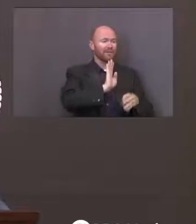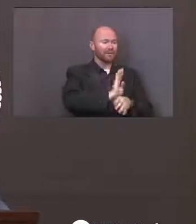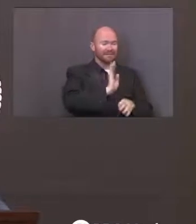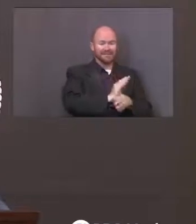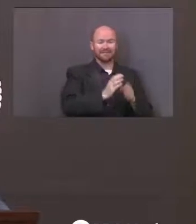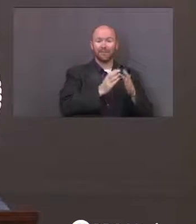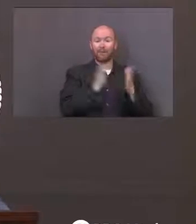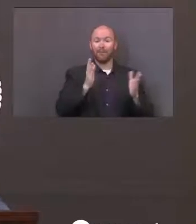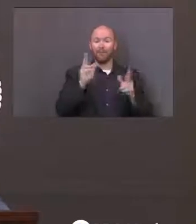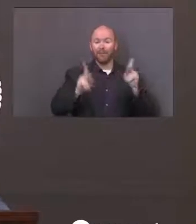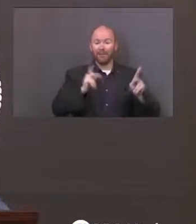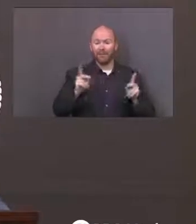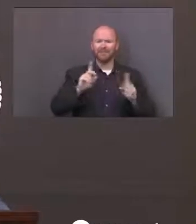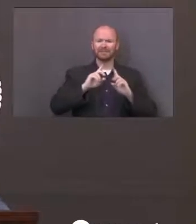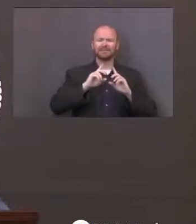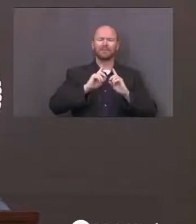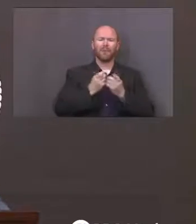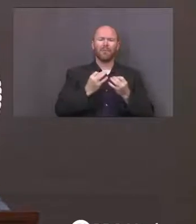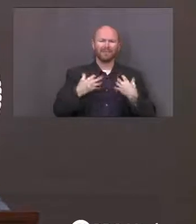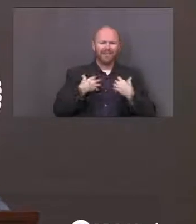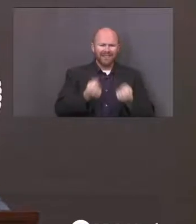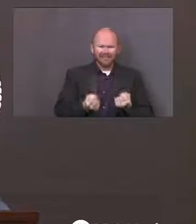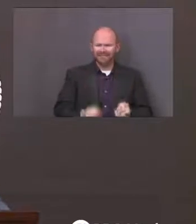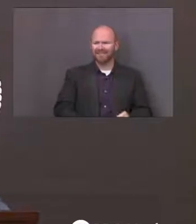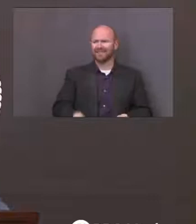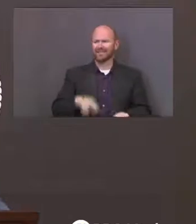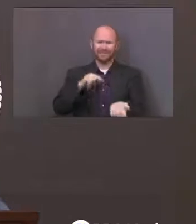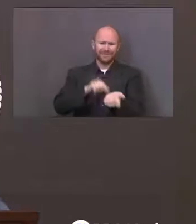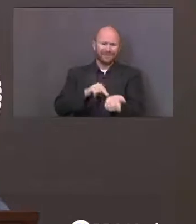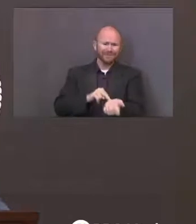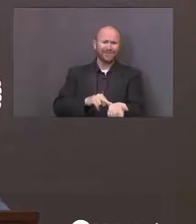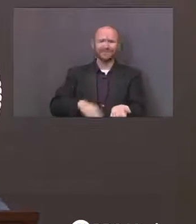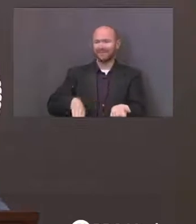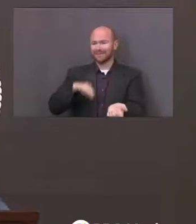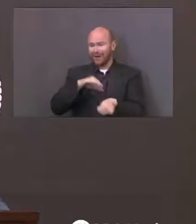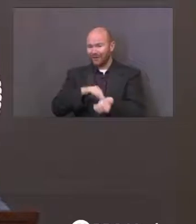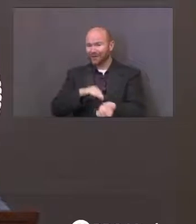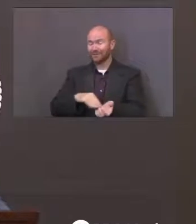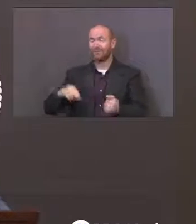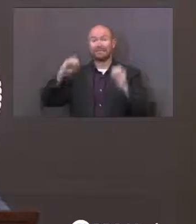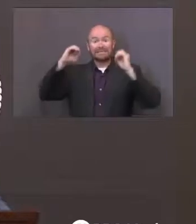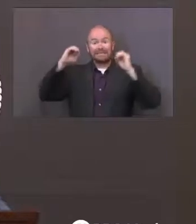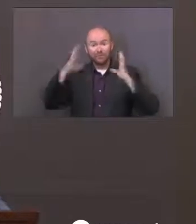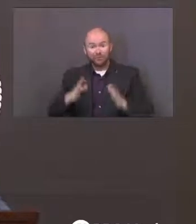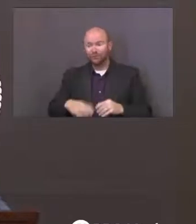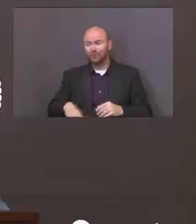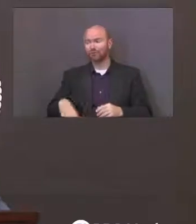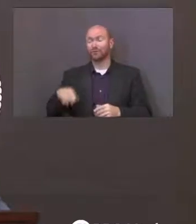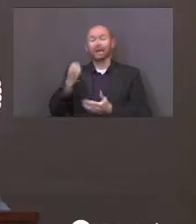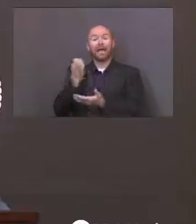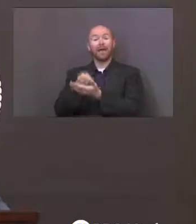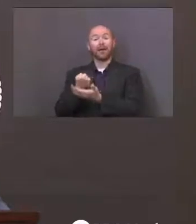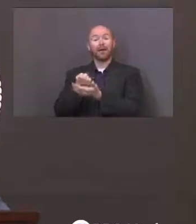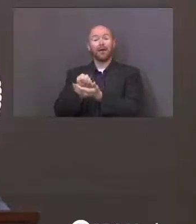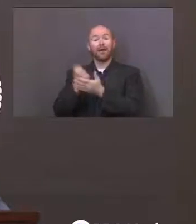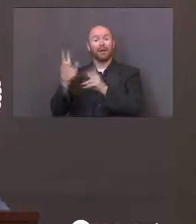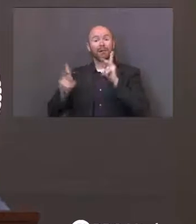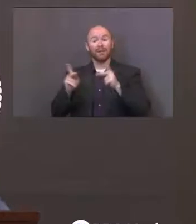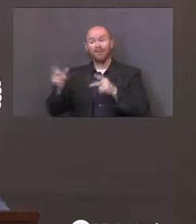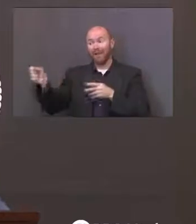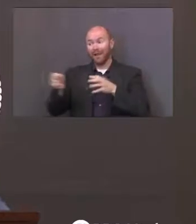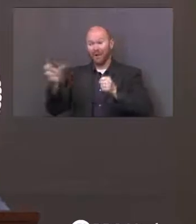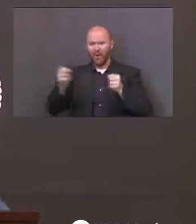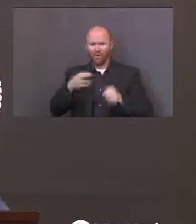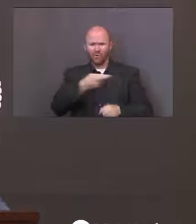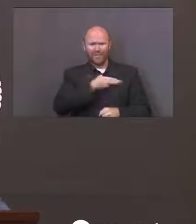public health, of course, our medical professionals here in the state, professionals from education, on the economic side,